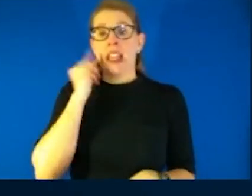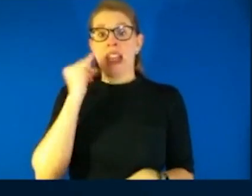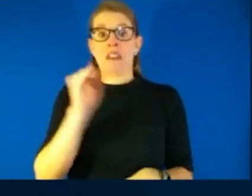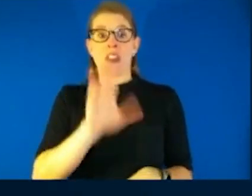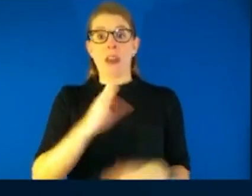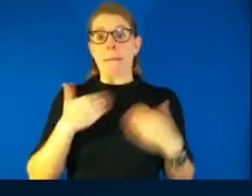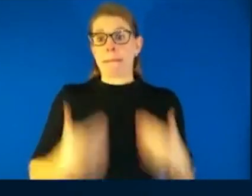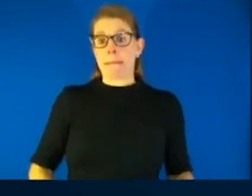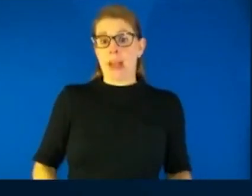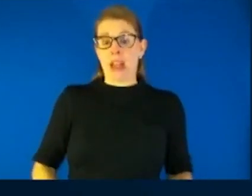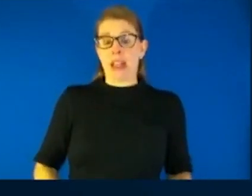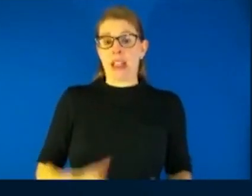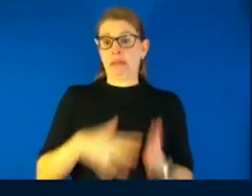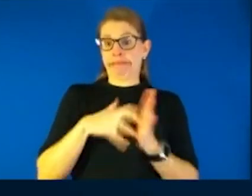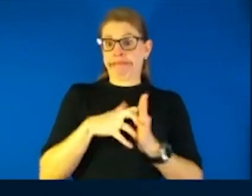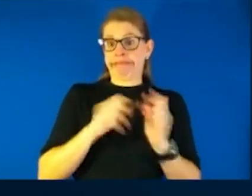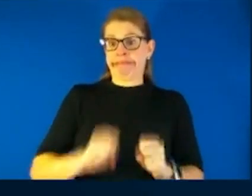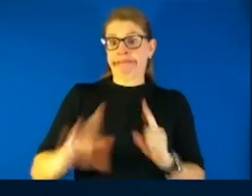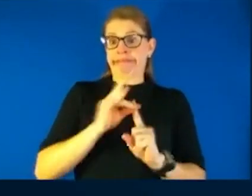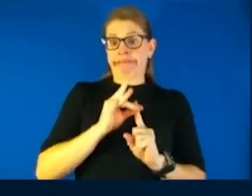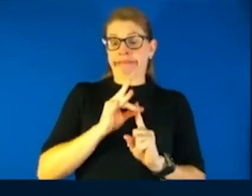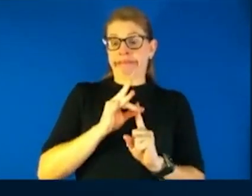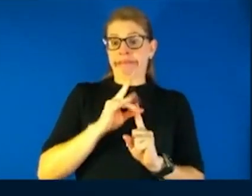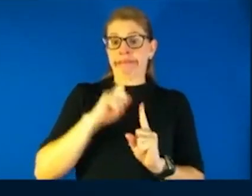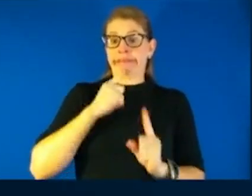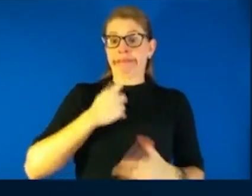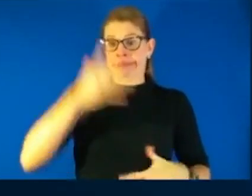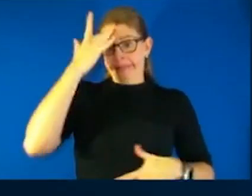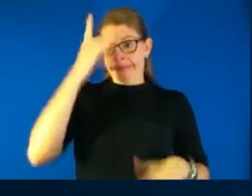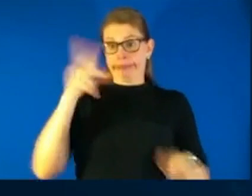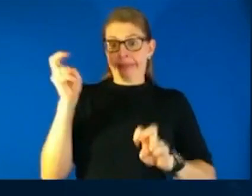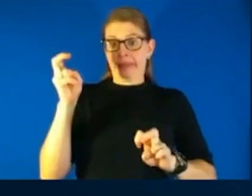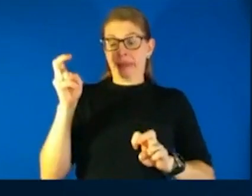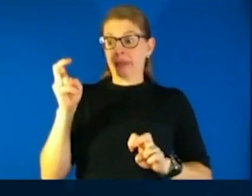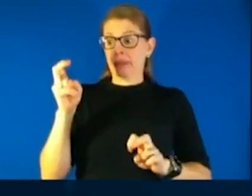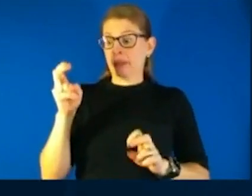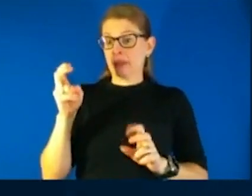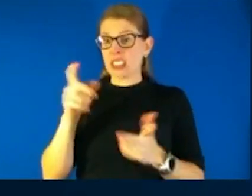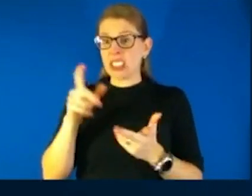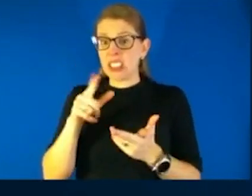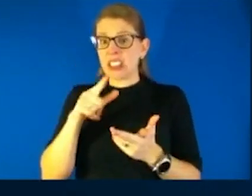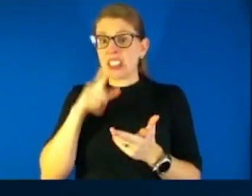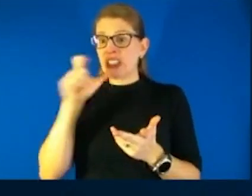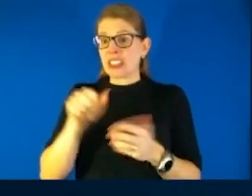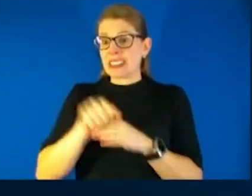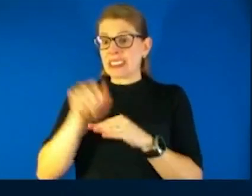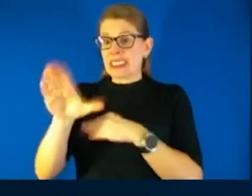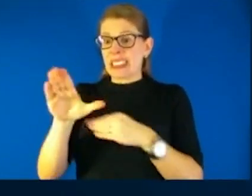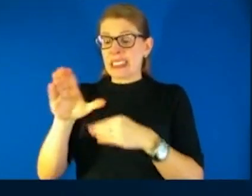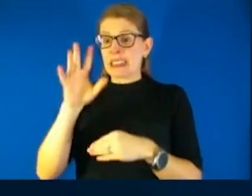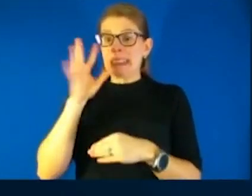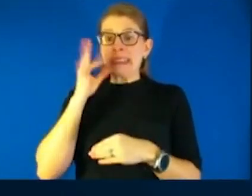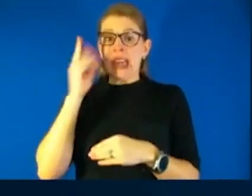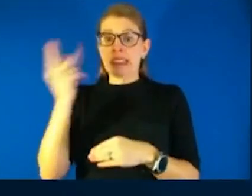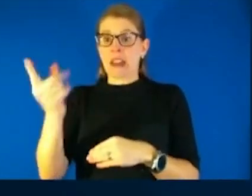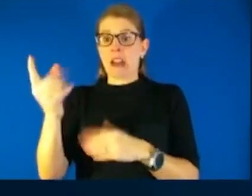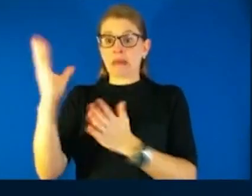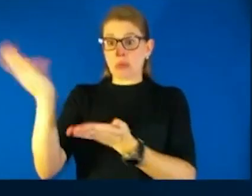protect themselves, just like you wouldn't maybe send your kid out without a mask to school? Should you not send your pet somewhere to bring something home to you?